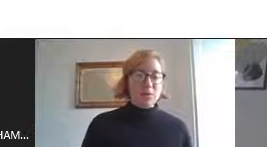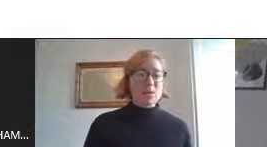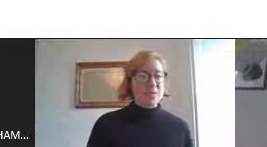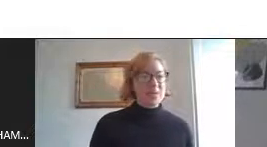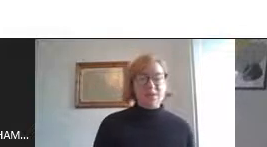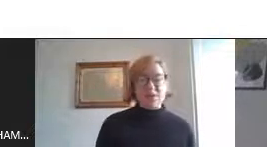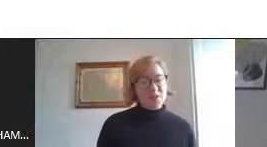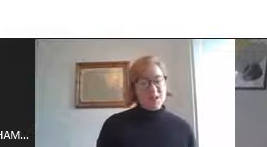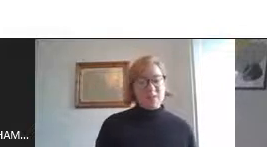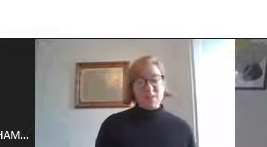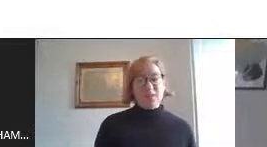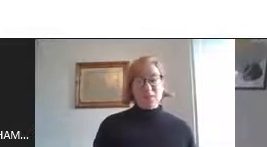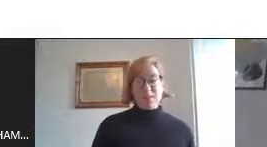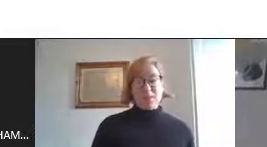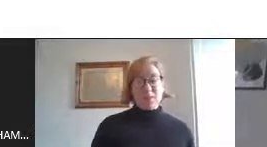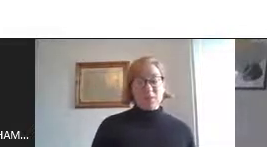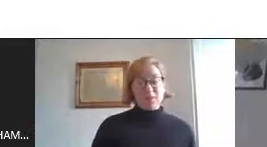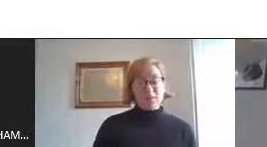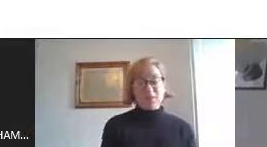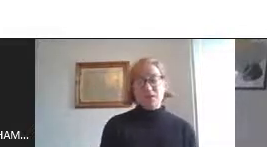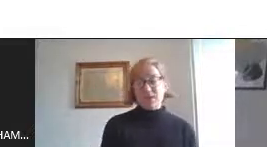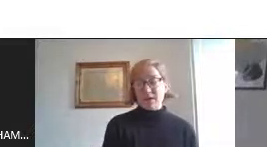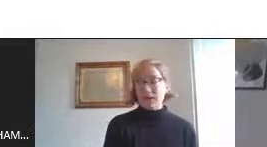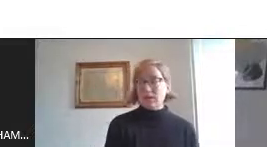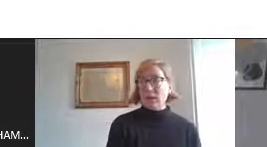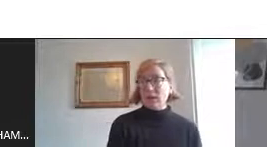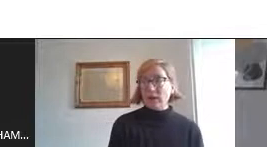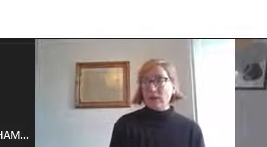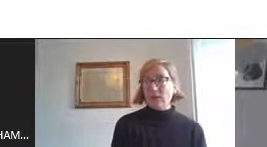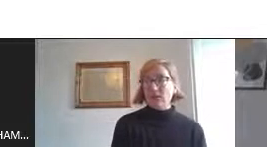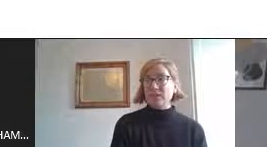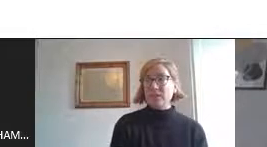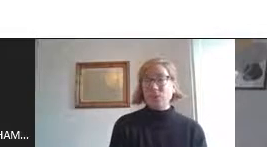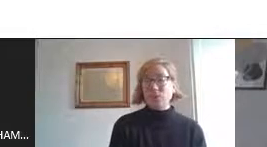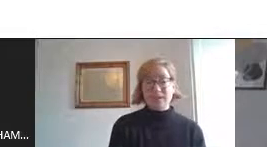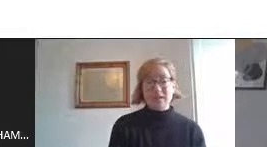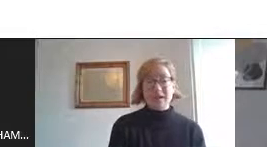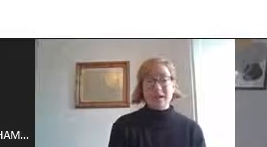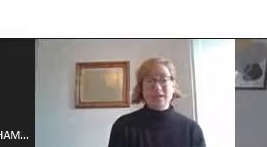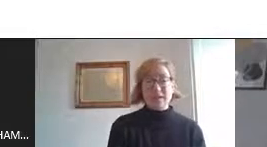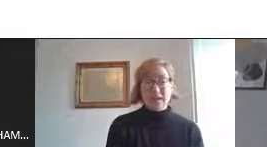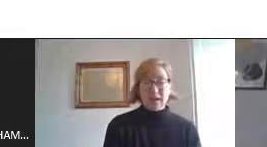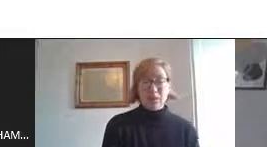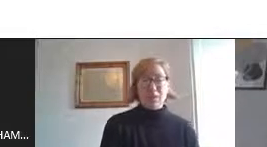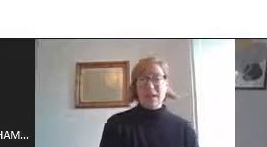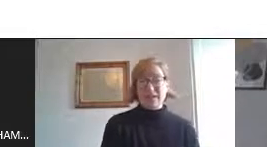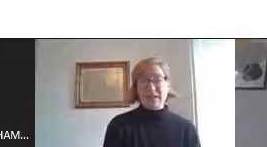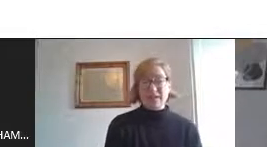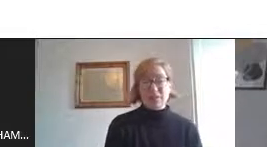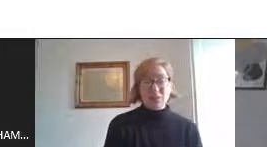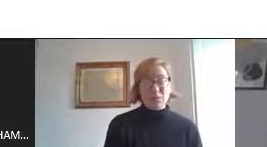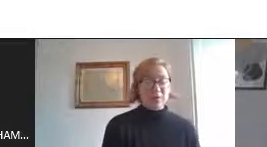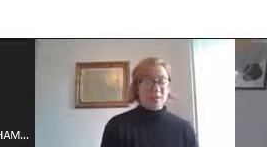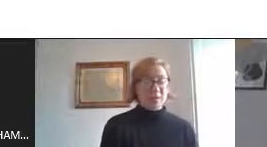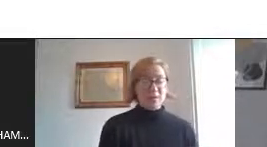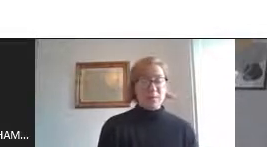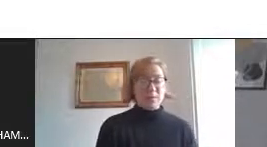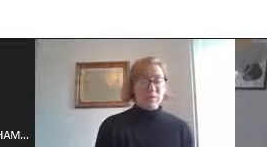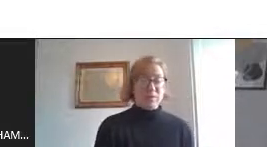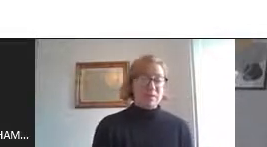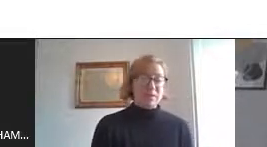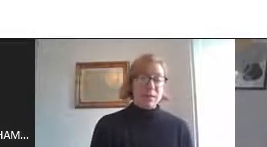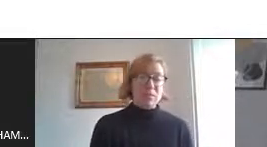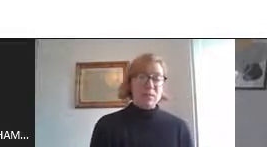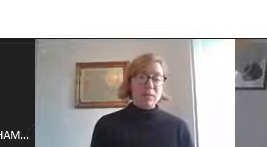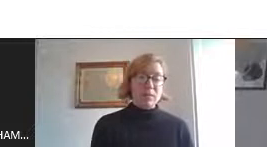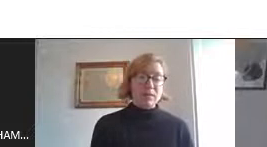and also just acknowledging the difficulty with the child. So obviously according to their learning level, so something